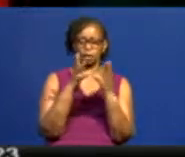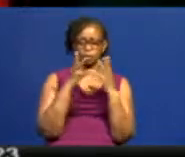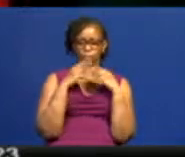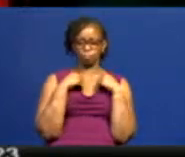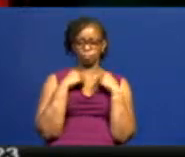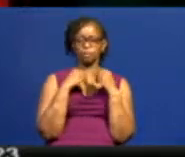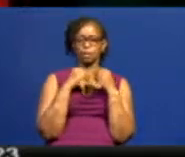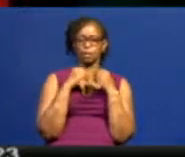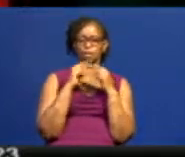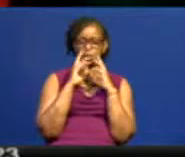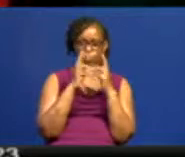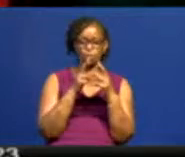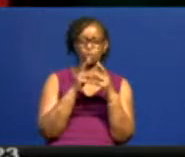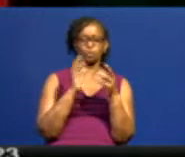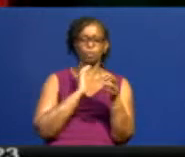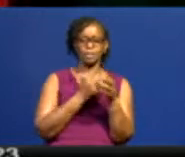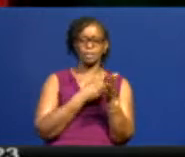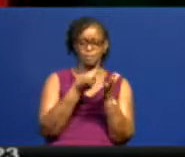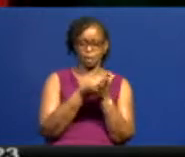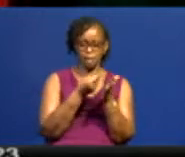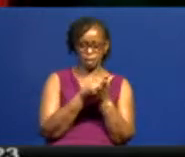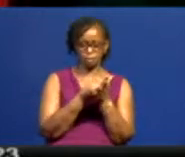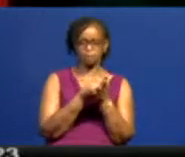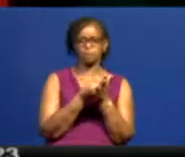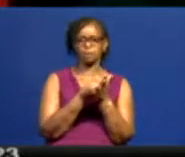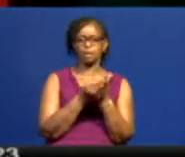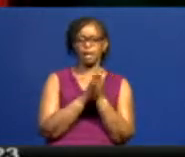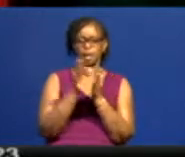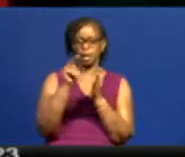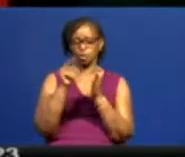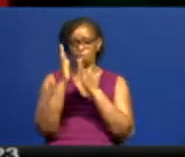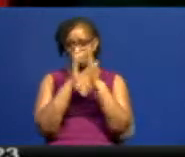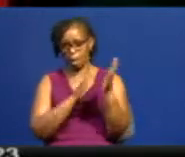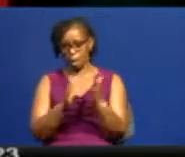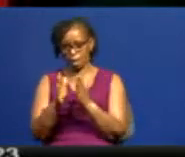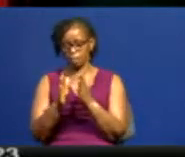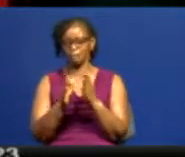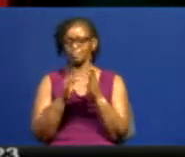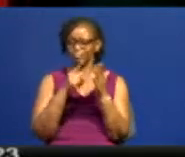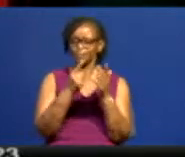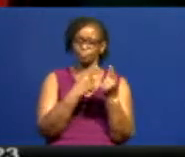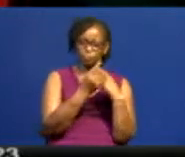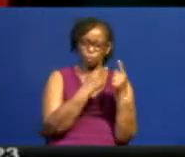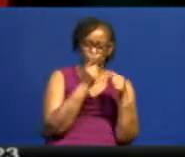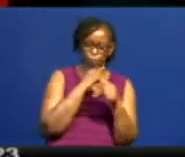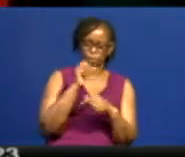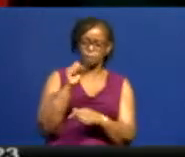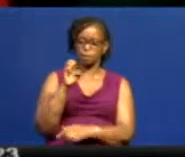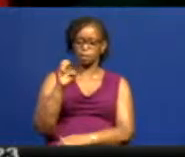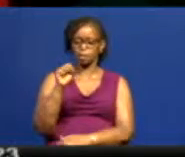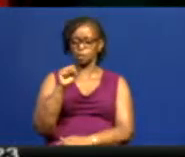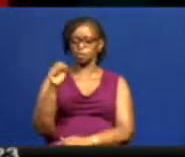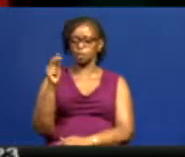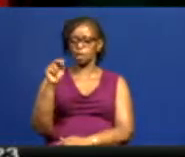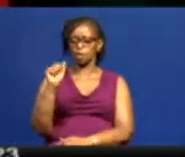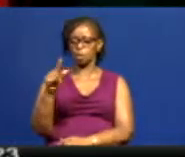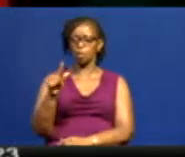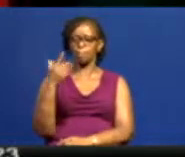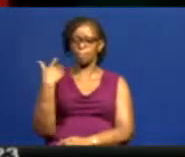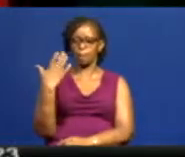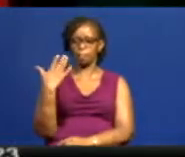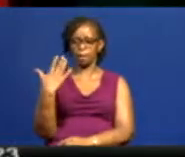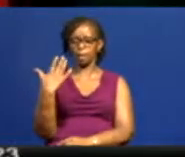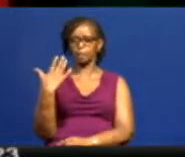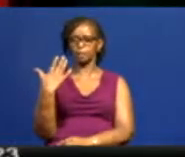Committee on Finance and National Planning on its consideration of the sessional paper number 2 of 2023 on the national